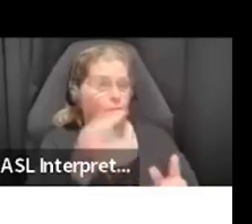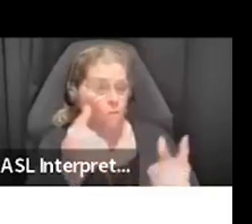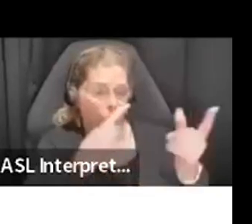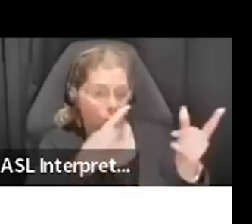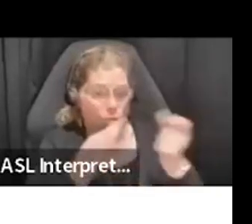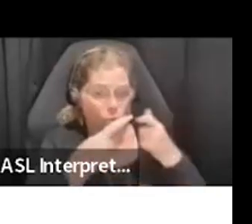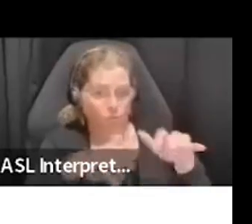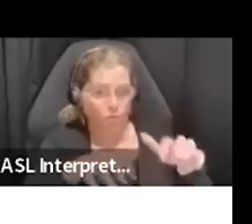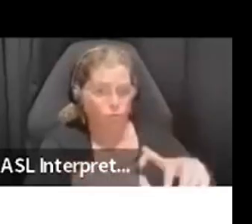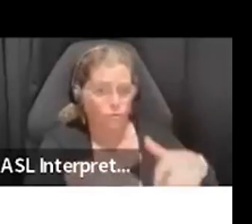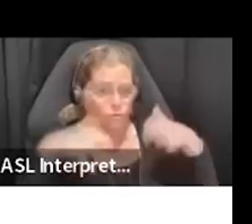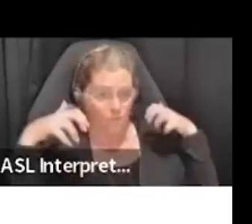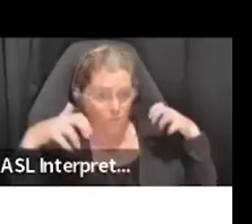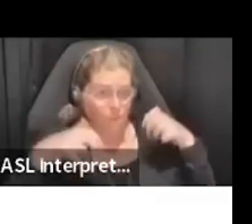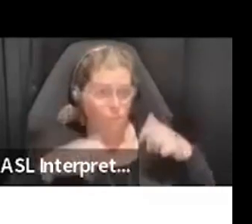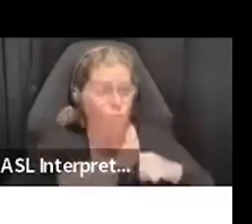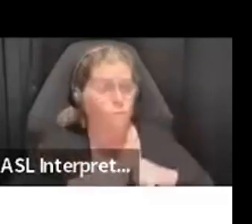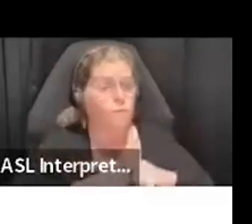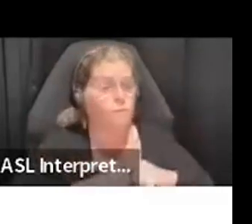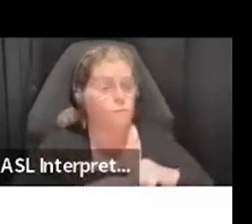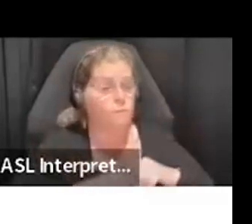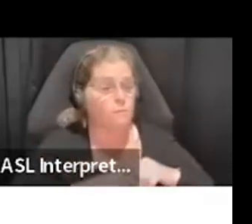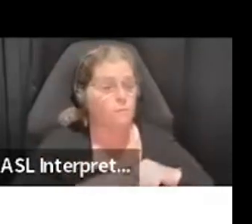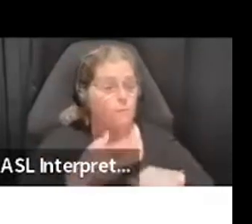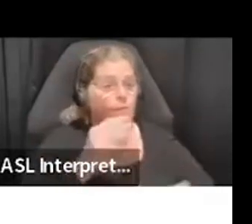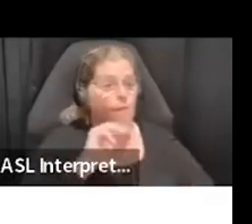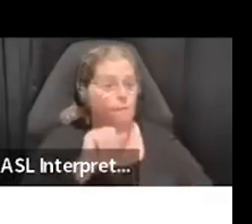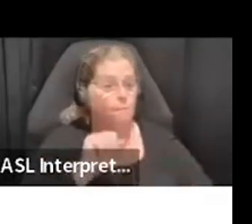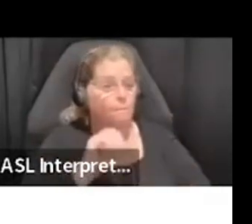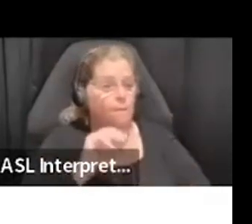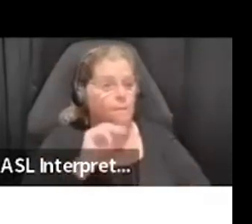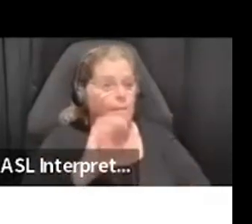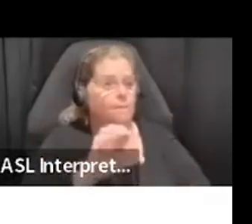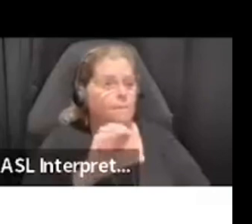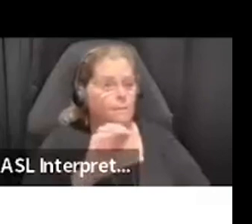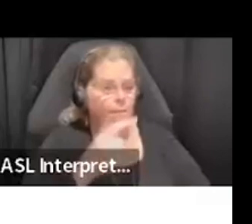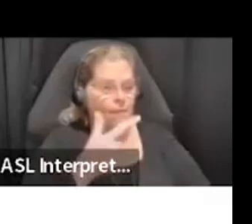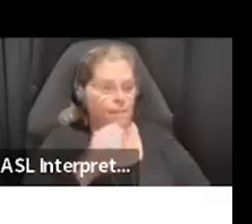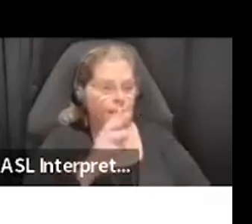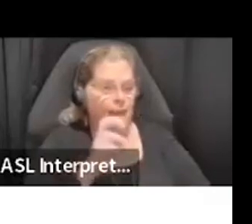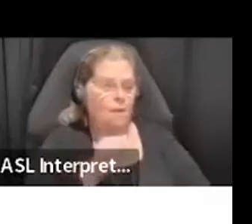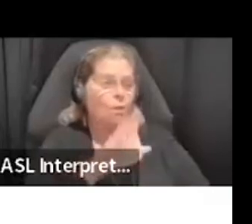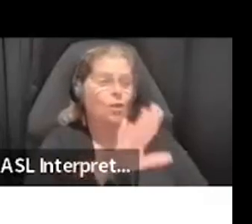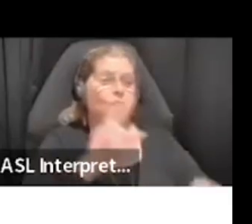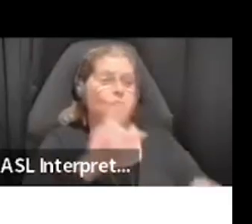from the work group is Ms. McGowan, whose title is perfectly